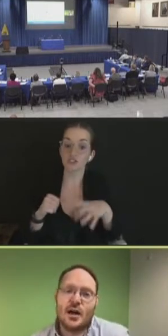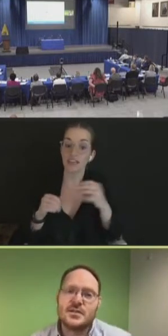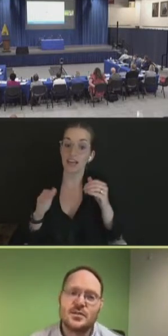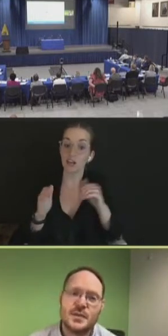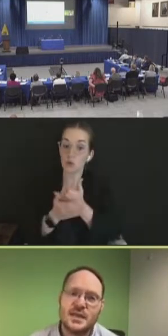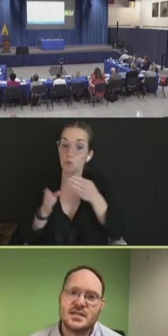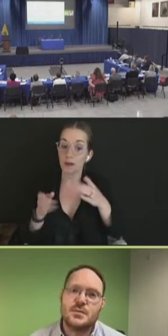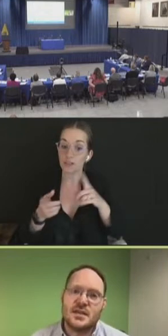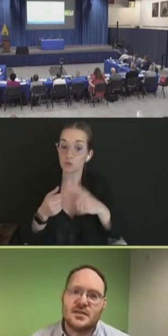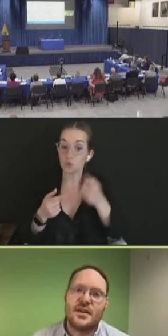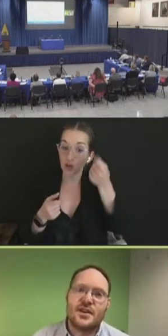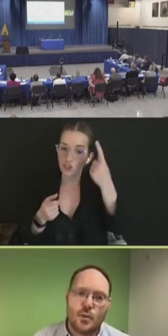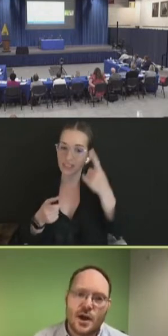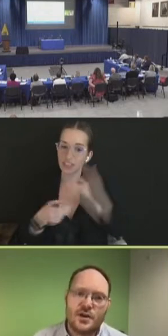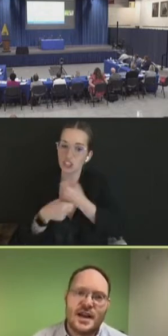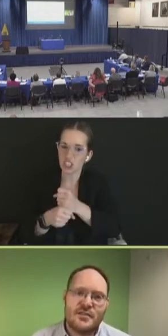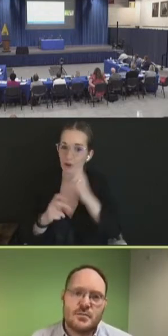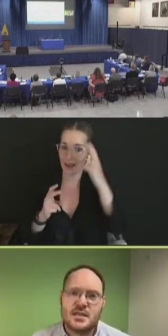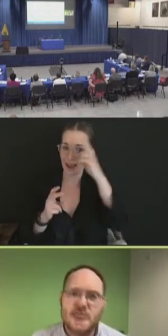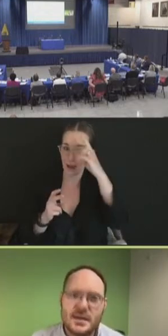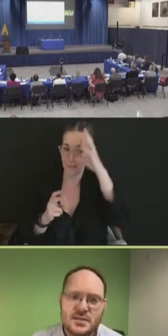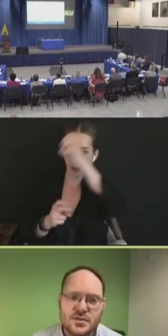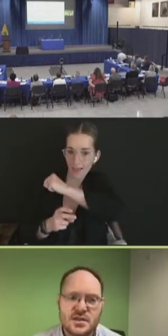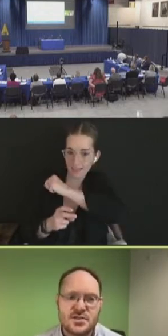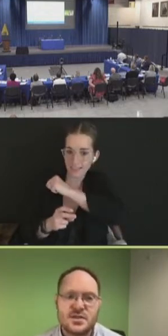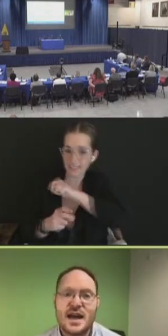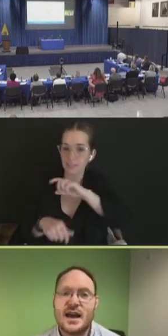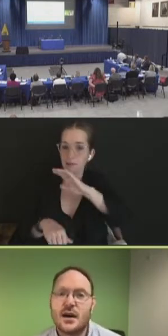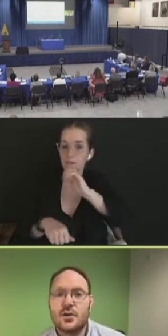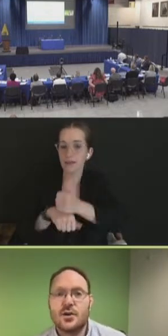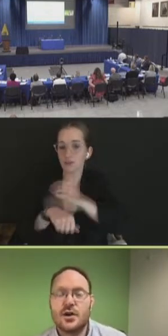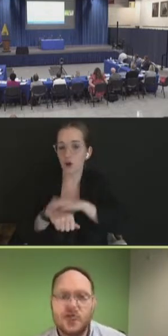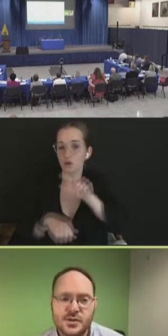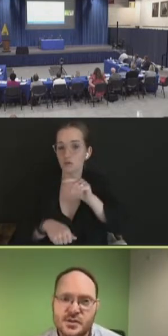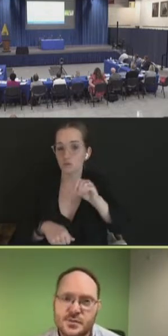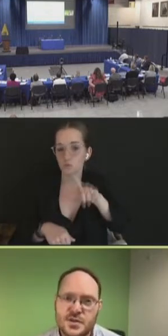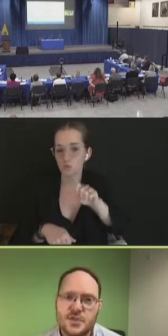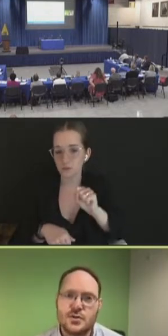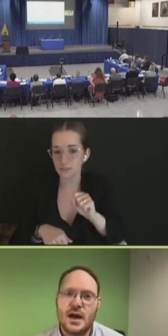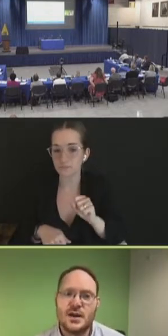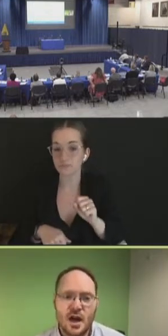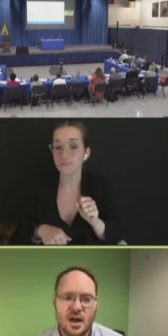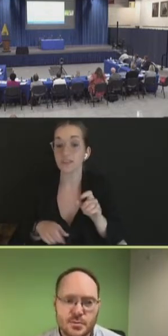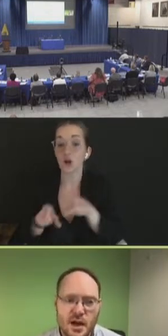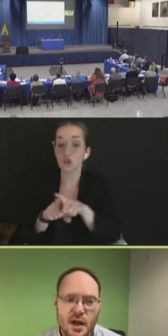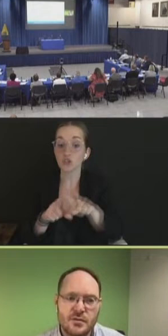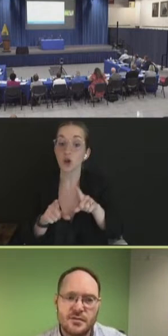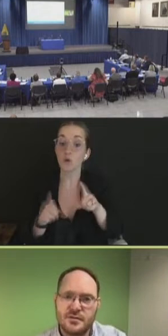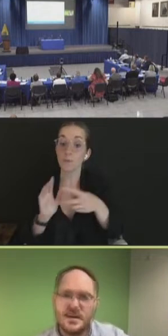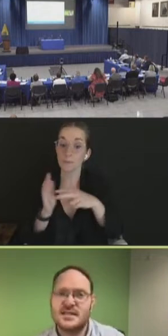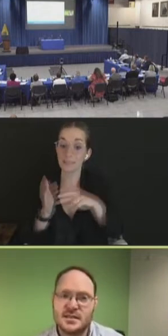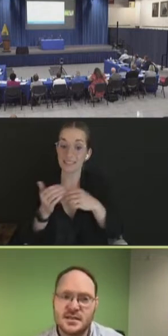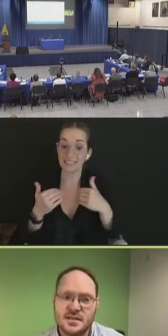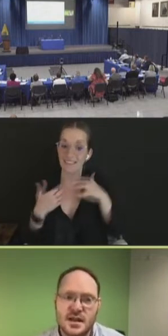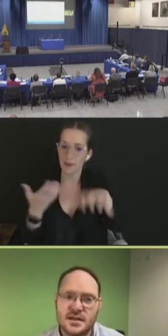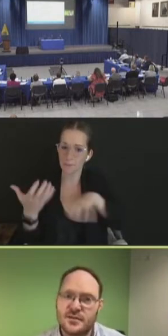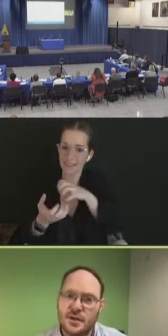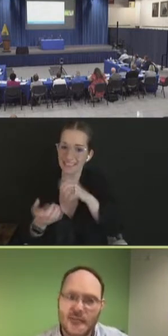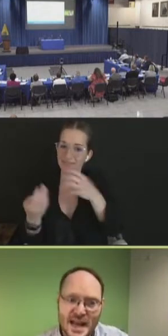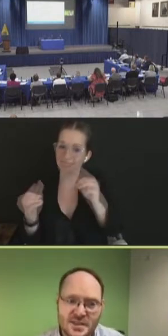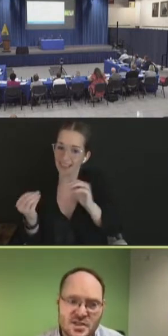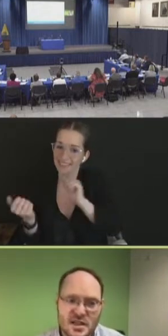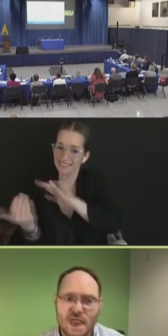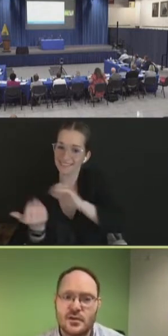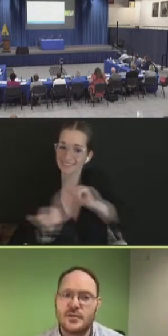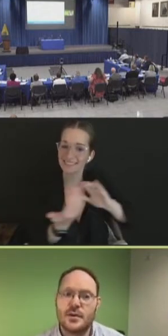It also means being very aware and having mixed methods researchers that are accustomed to and knowledgeable of vaccine design from